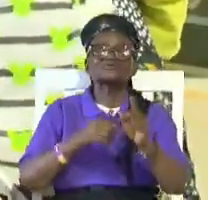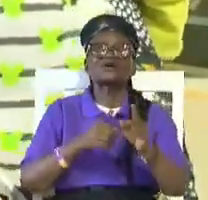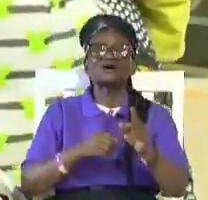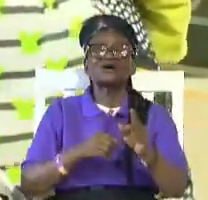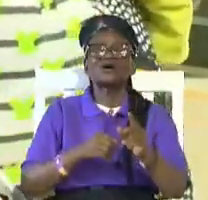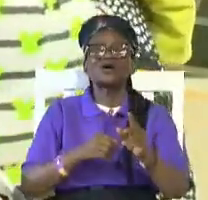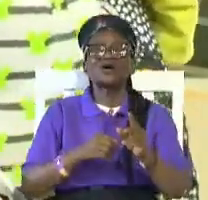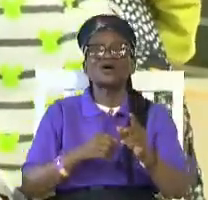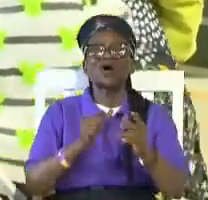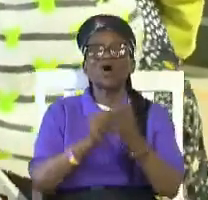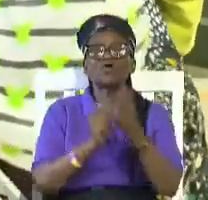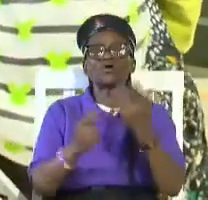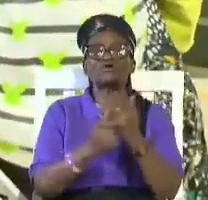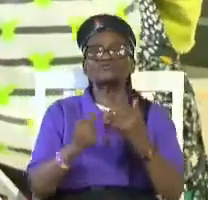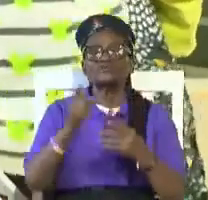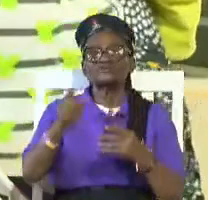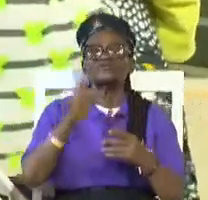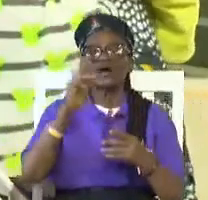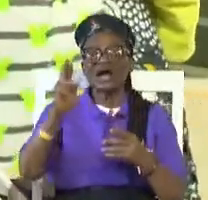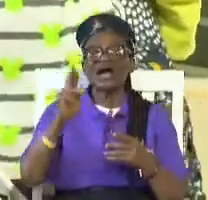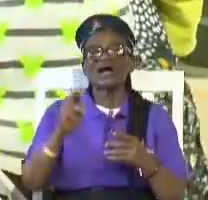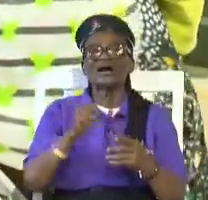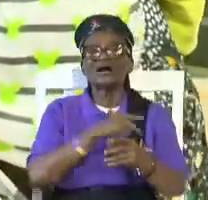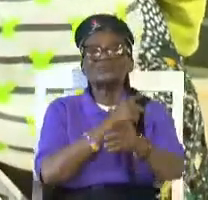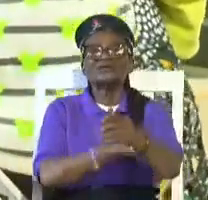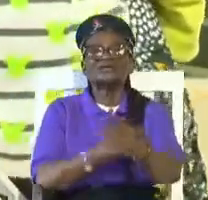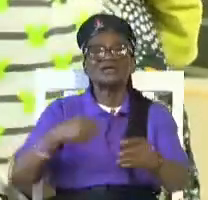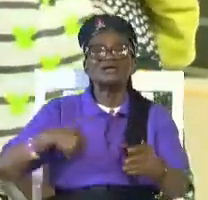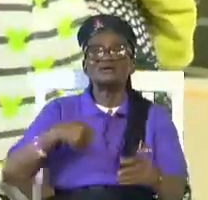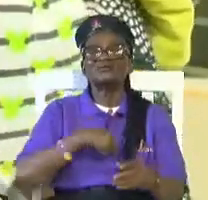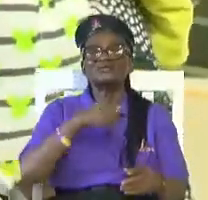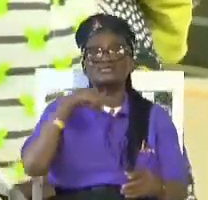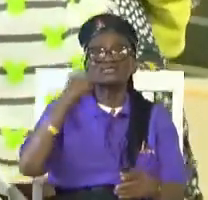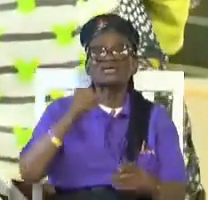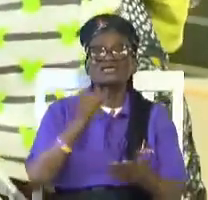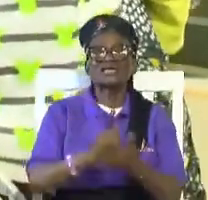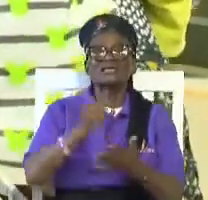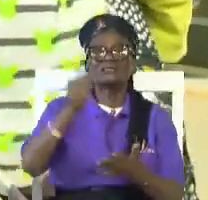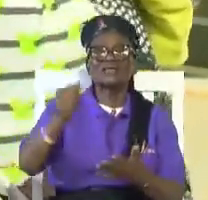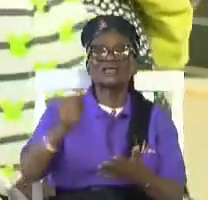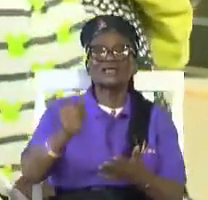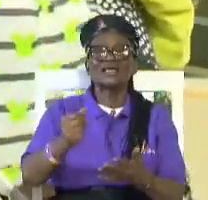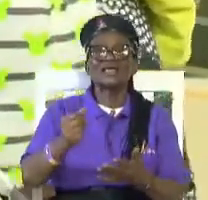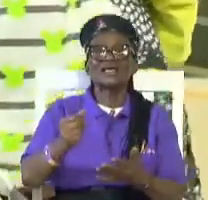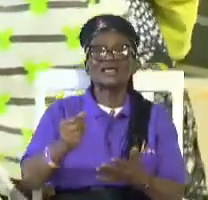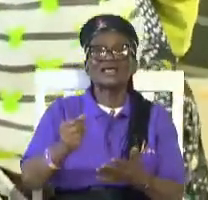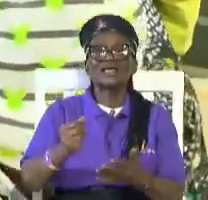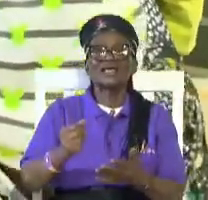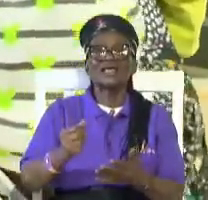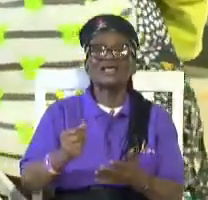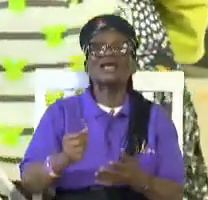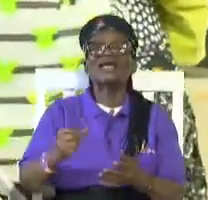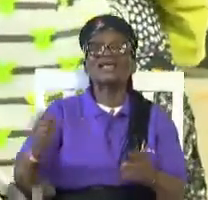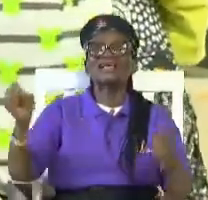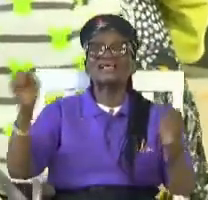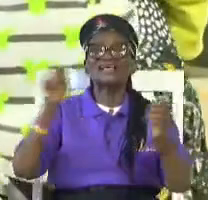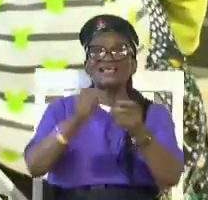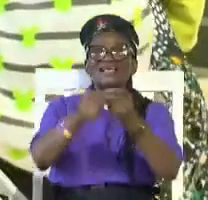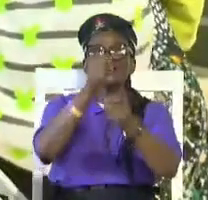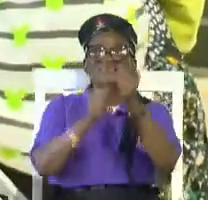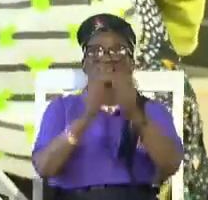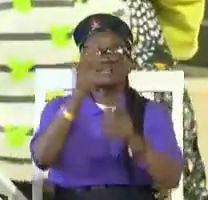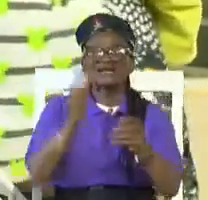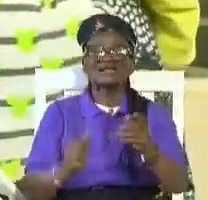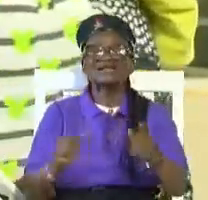pregnant. We say amen. As exact as the God said, the same August, we